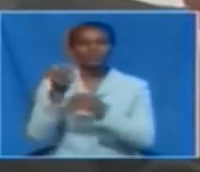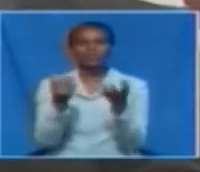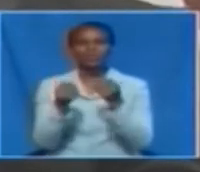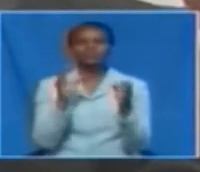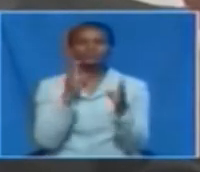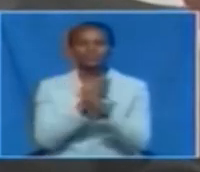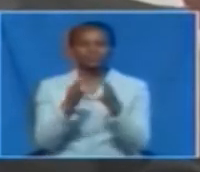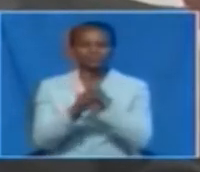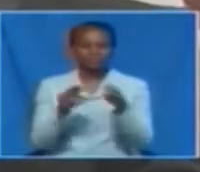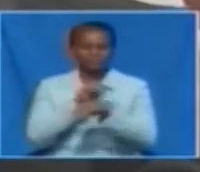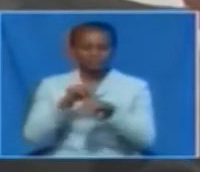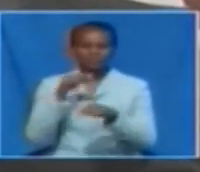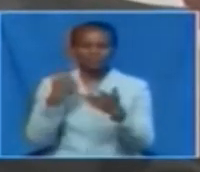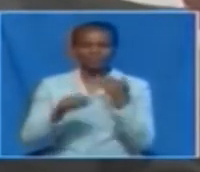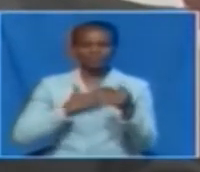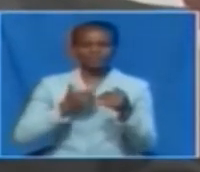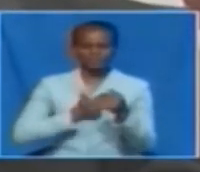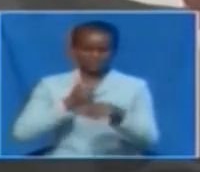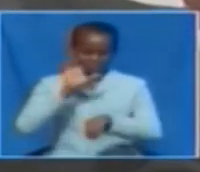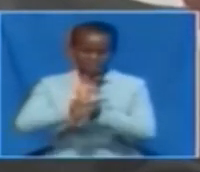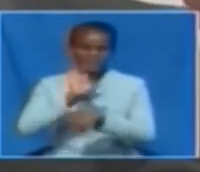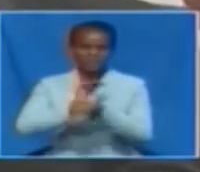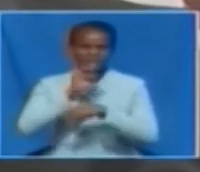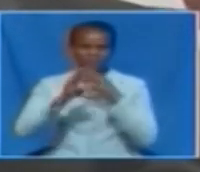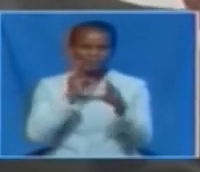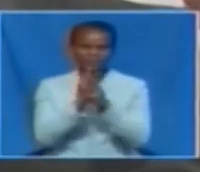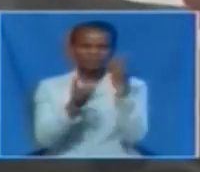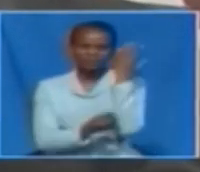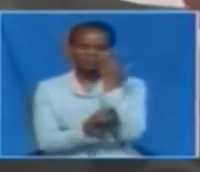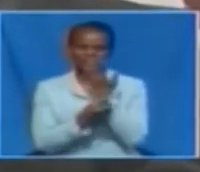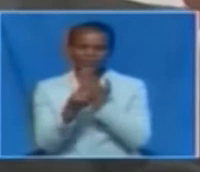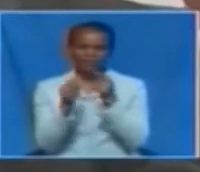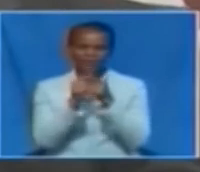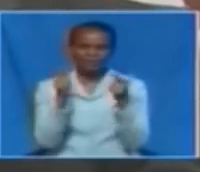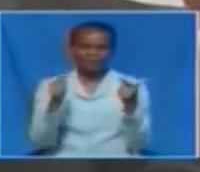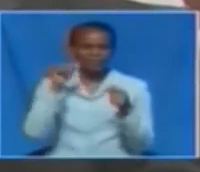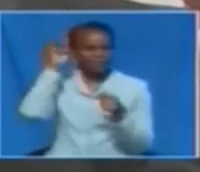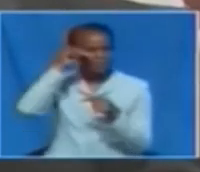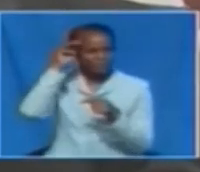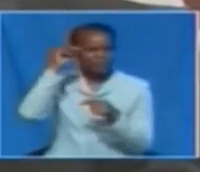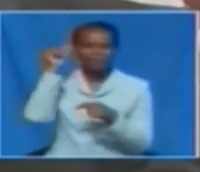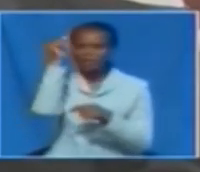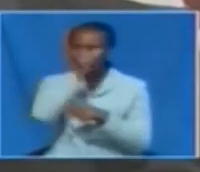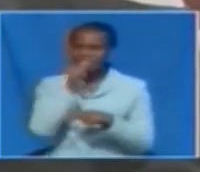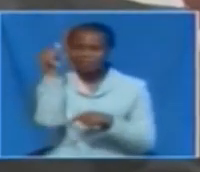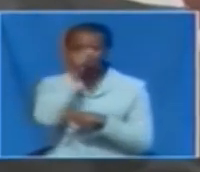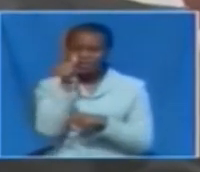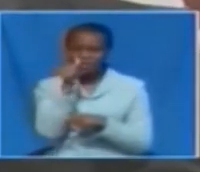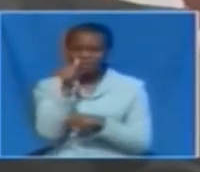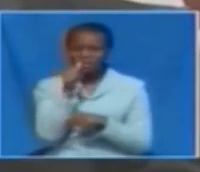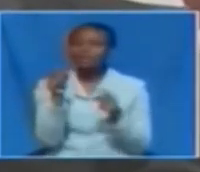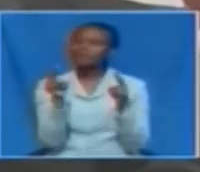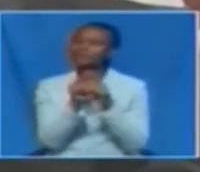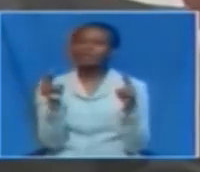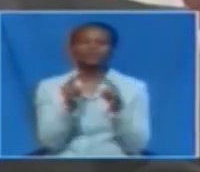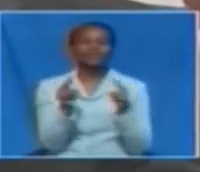nation. What I went through in the church world to develop one of the biggest ministries, not only on the African continent, was so